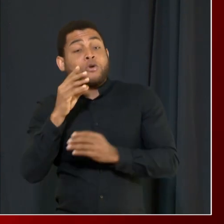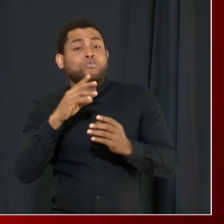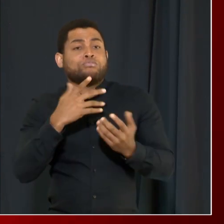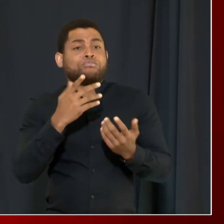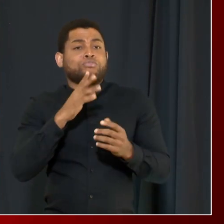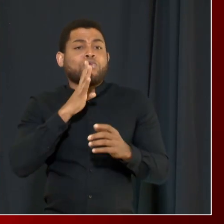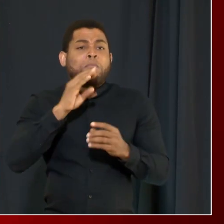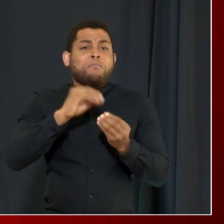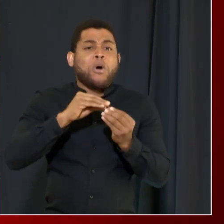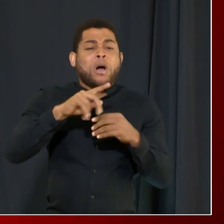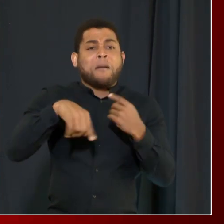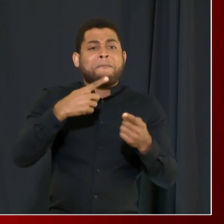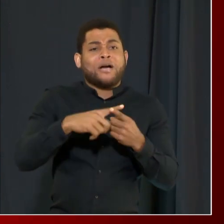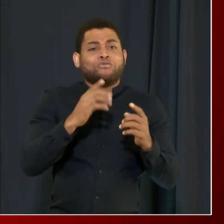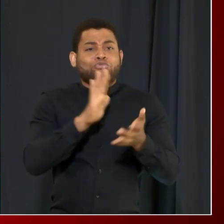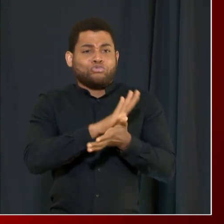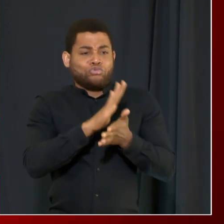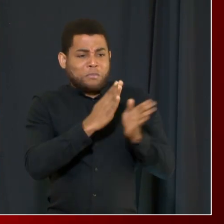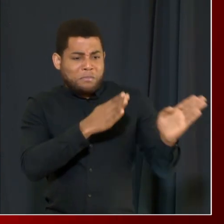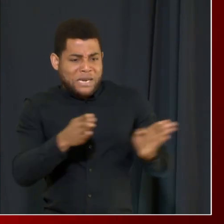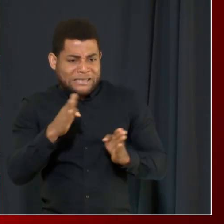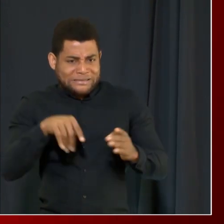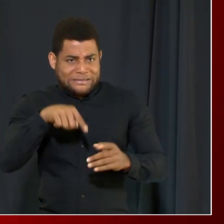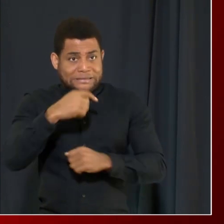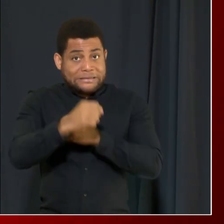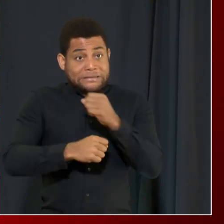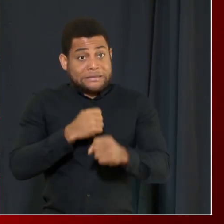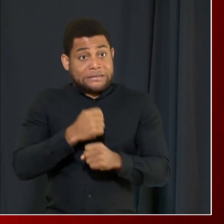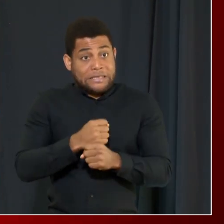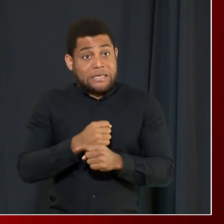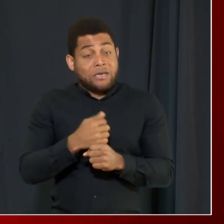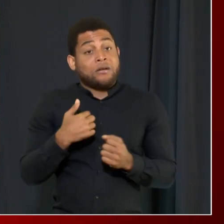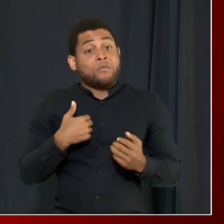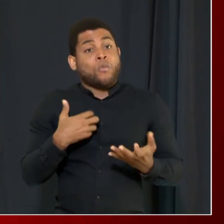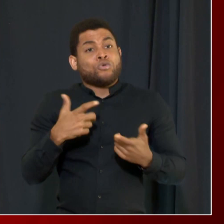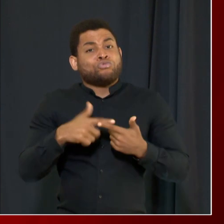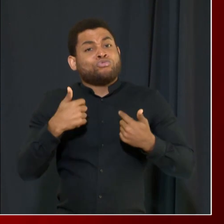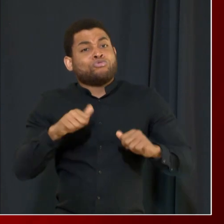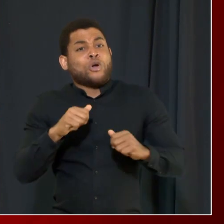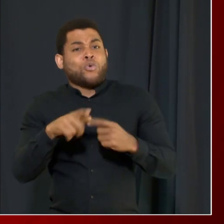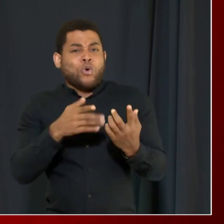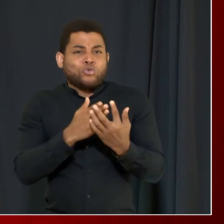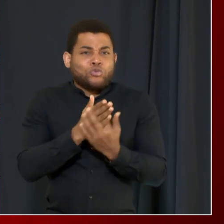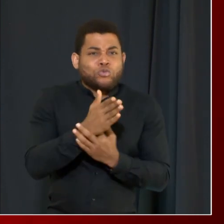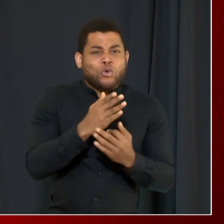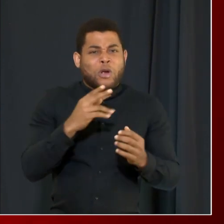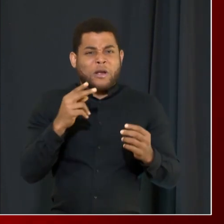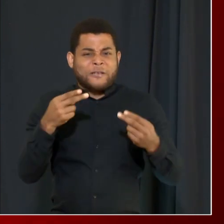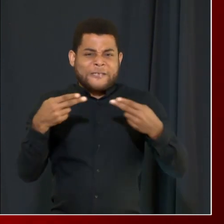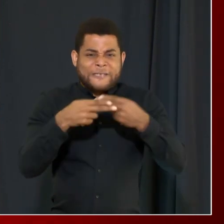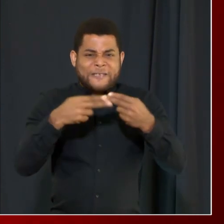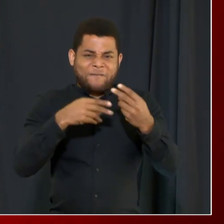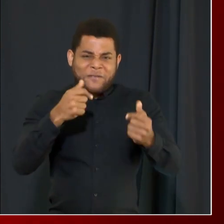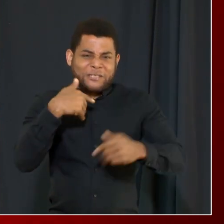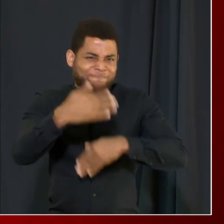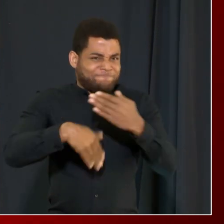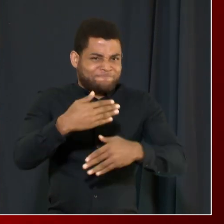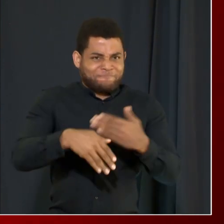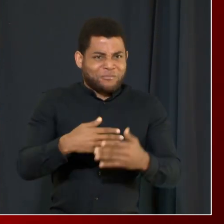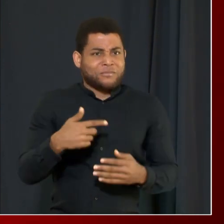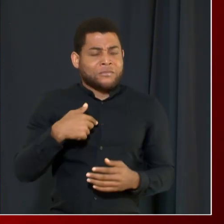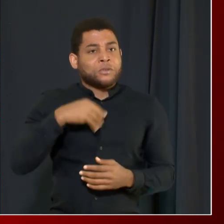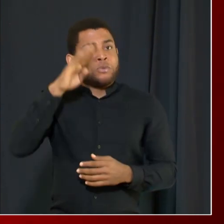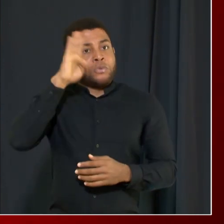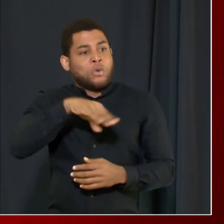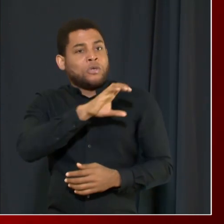preparation as well. We're going to try to get through our slides pretty quickly. I know that the chief needs to